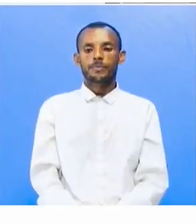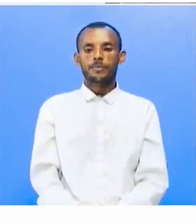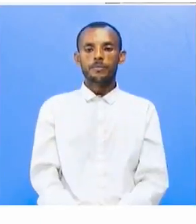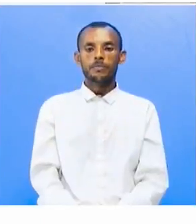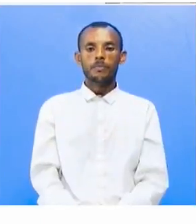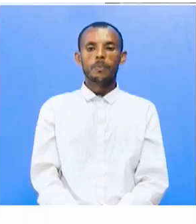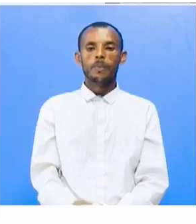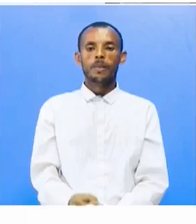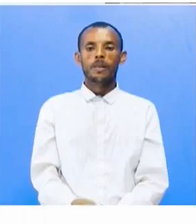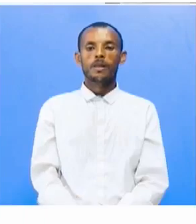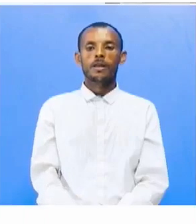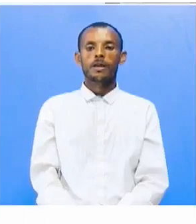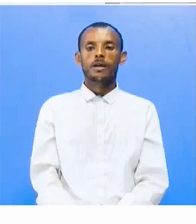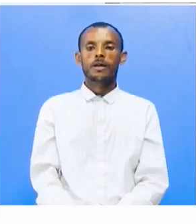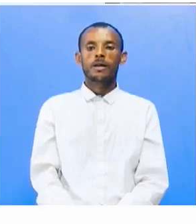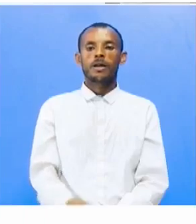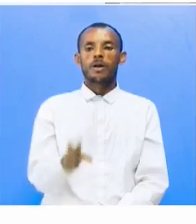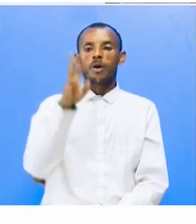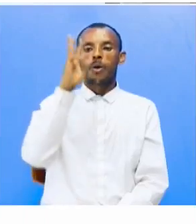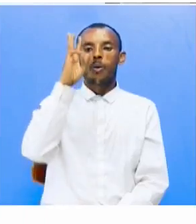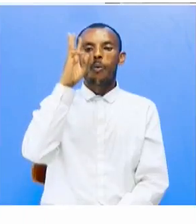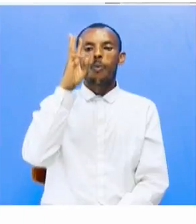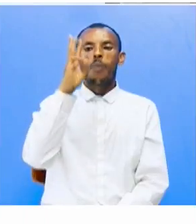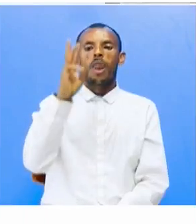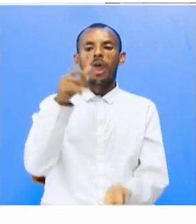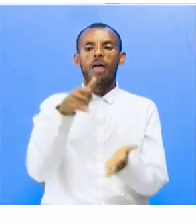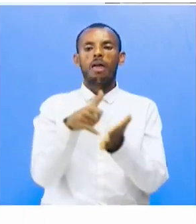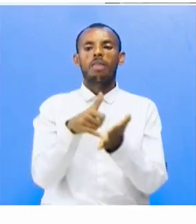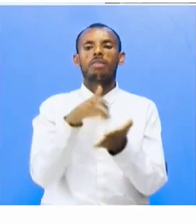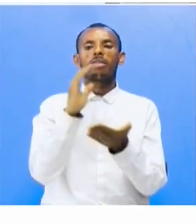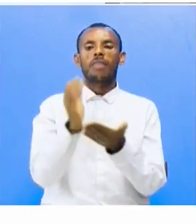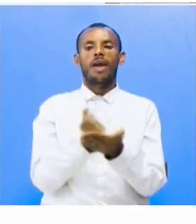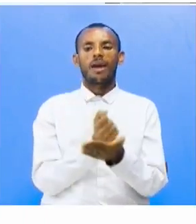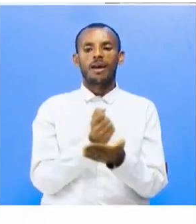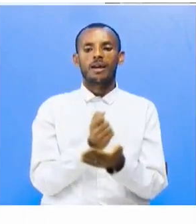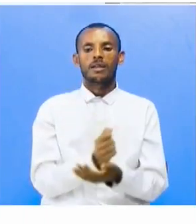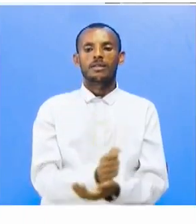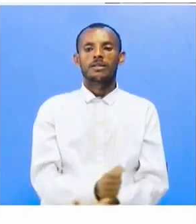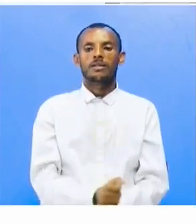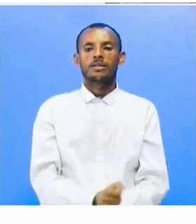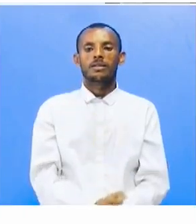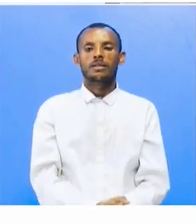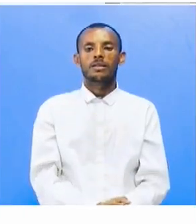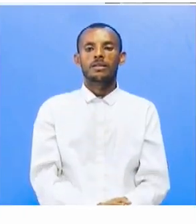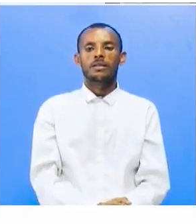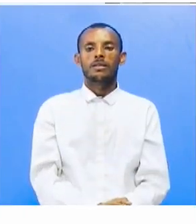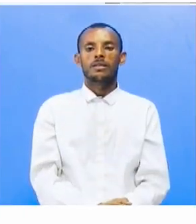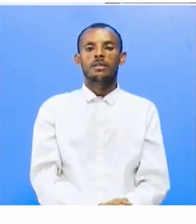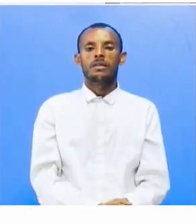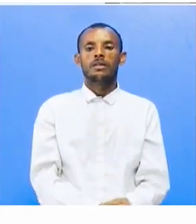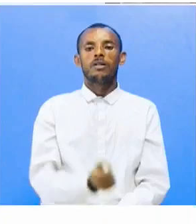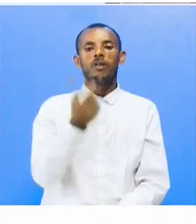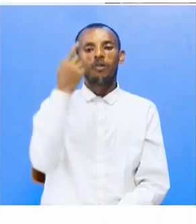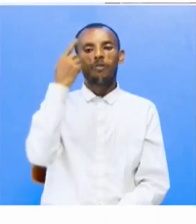will it take? How long will it take